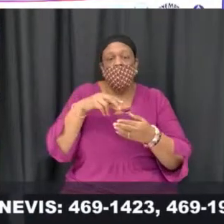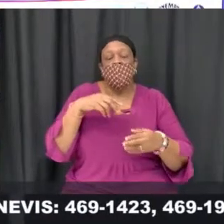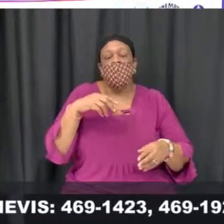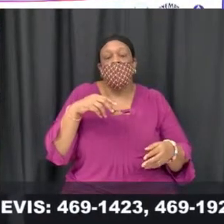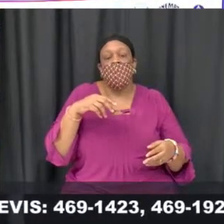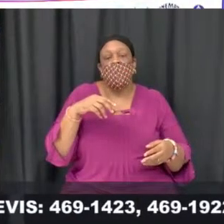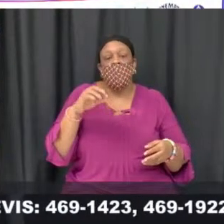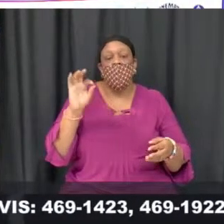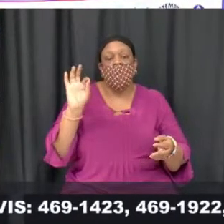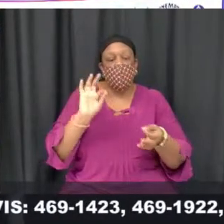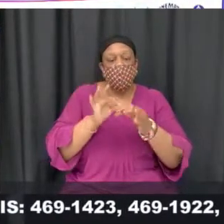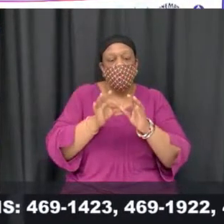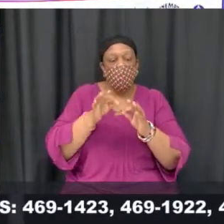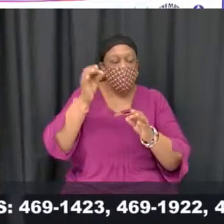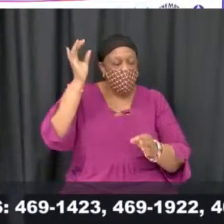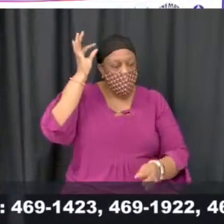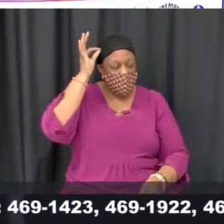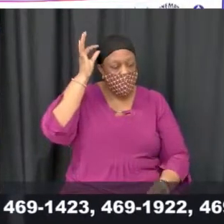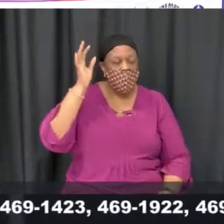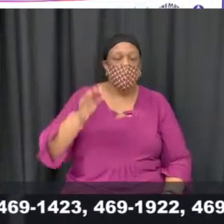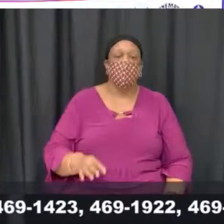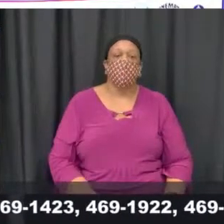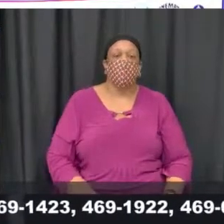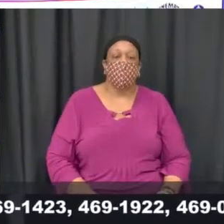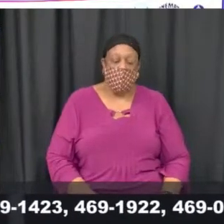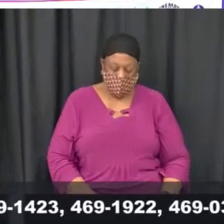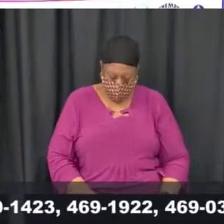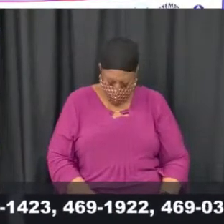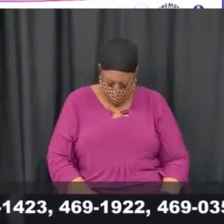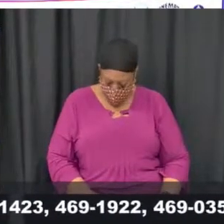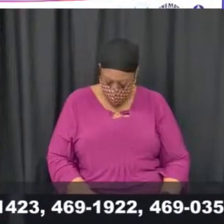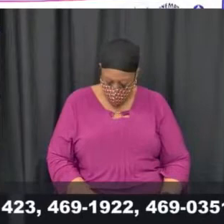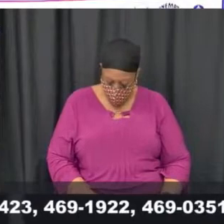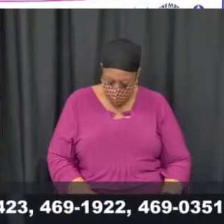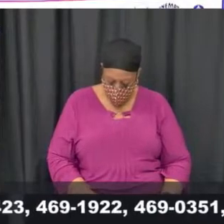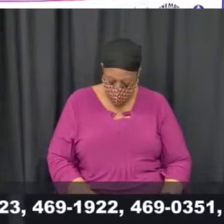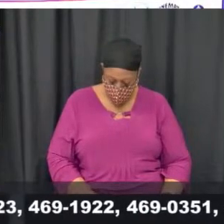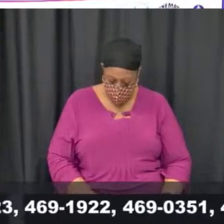Regulation 11 provides some restrictions on buses and other passenger